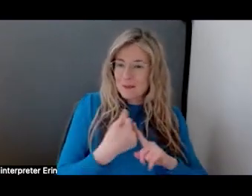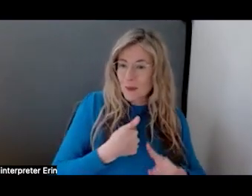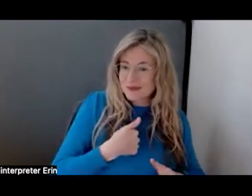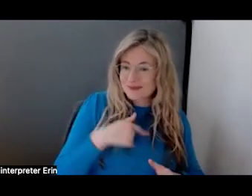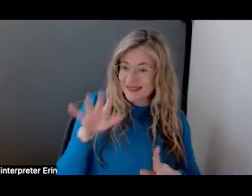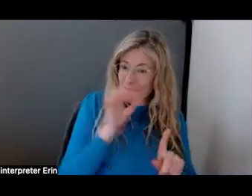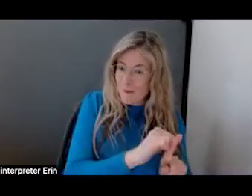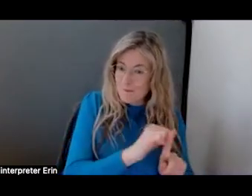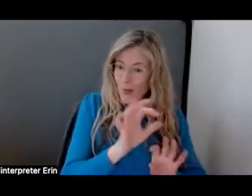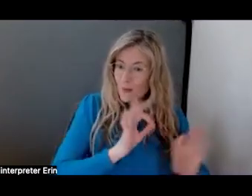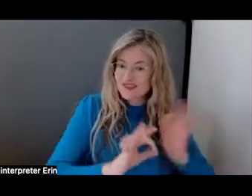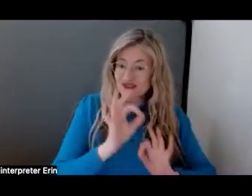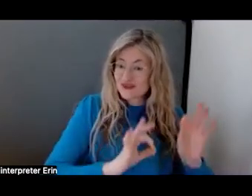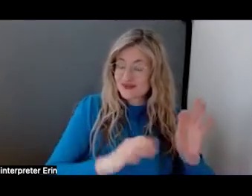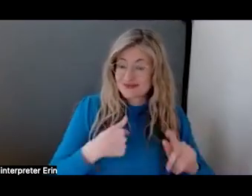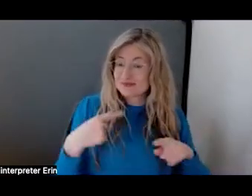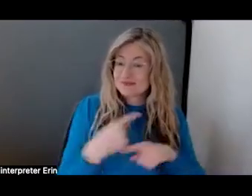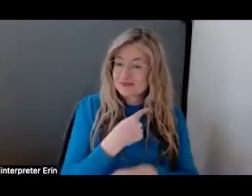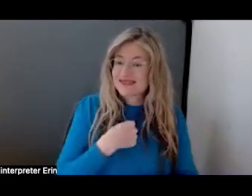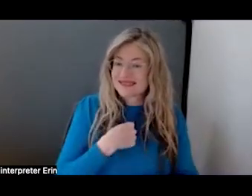questions, actually.